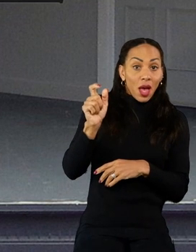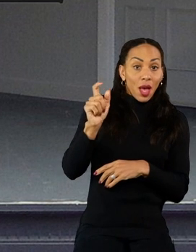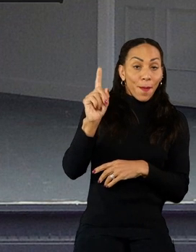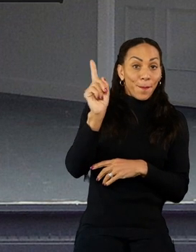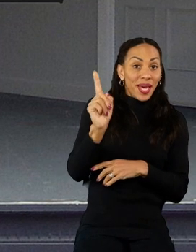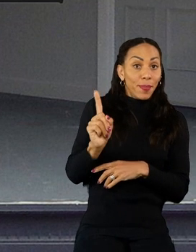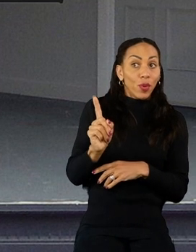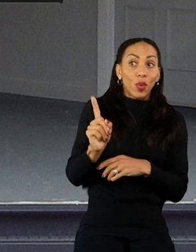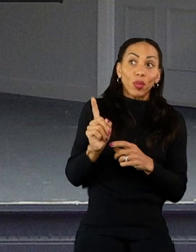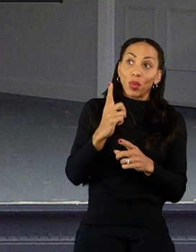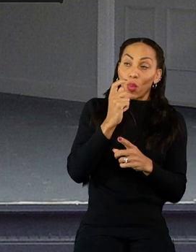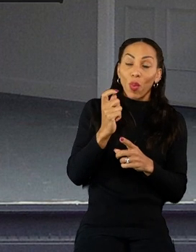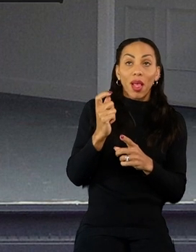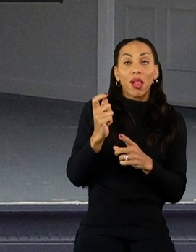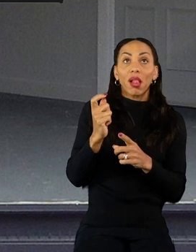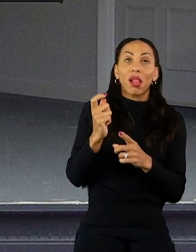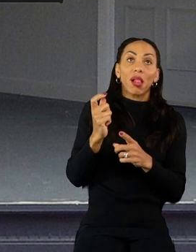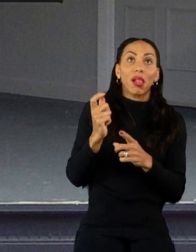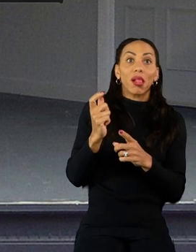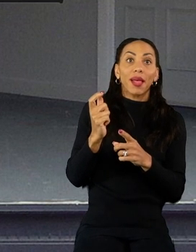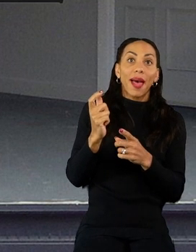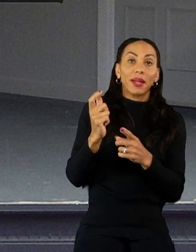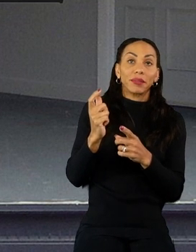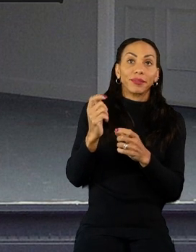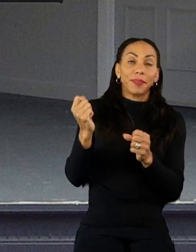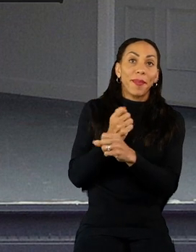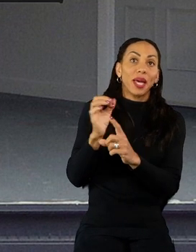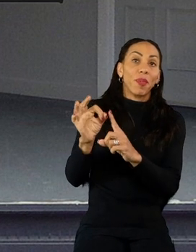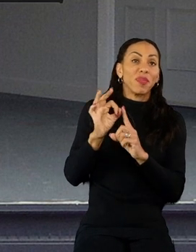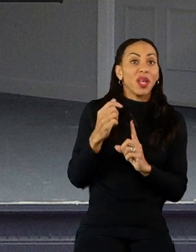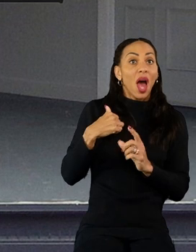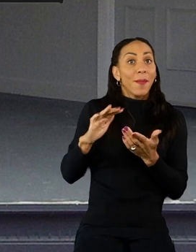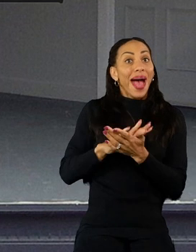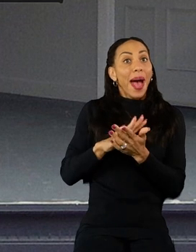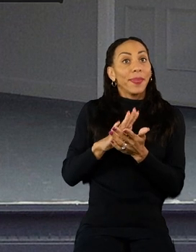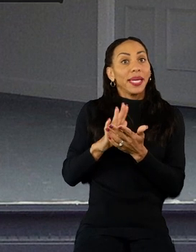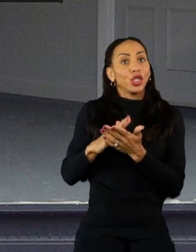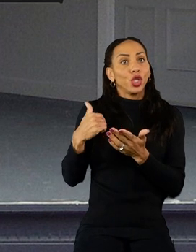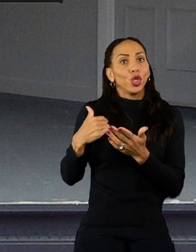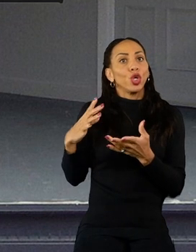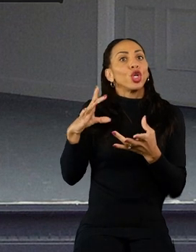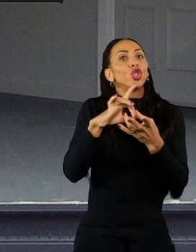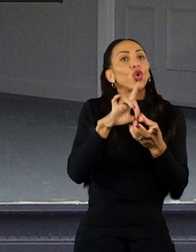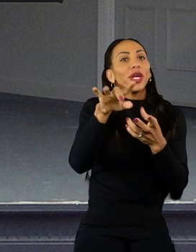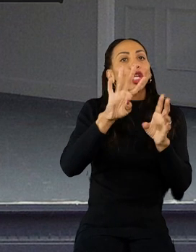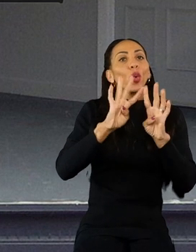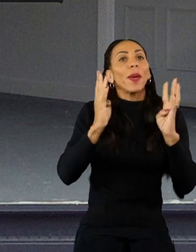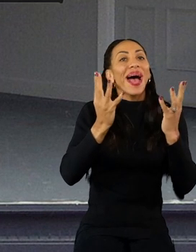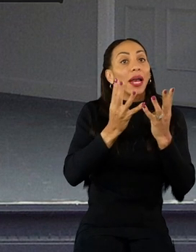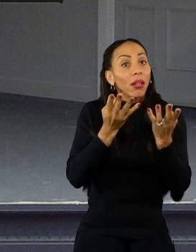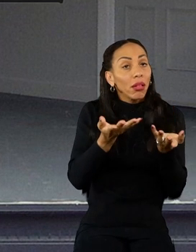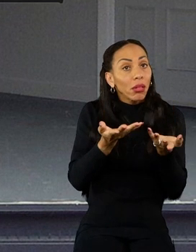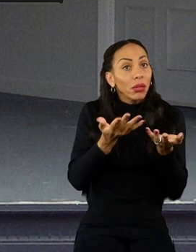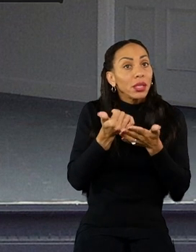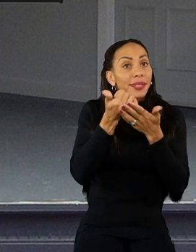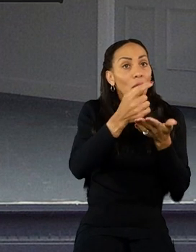And people are going to put proposals in, then you're going to select something. I'll be happy to help to join you in that kind of panel, if you like, to help